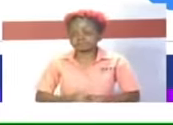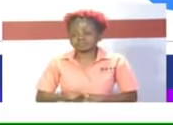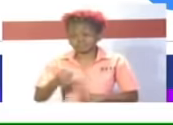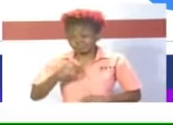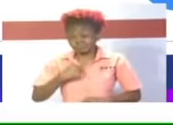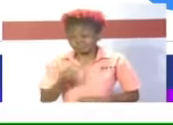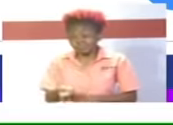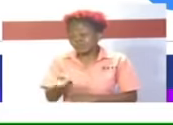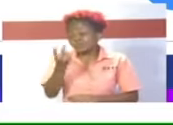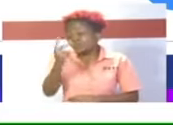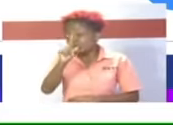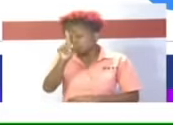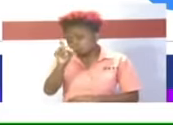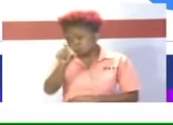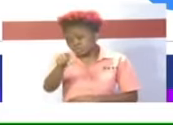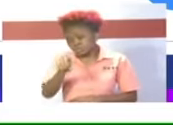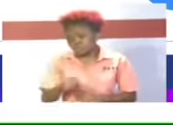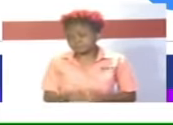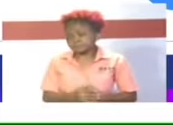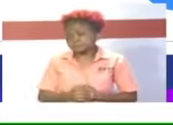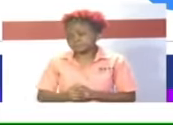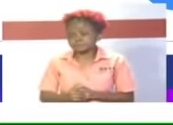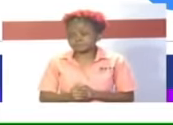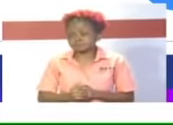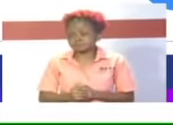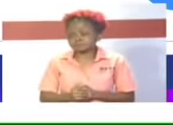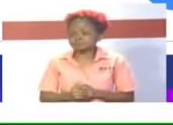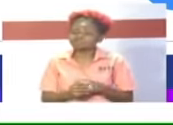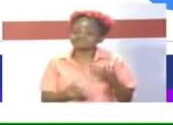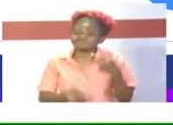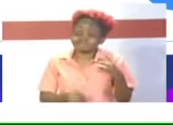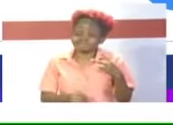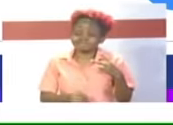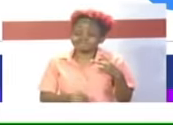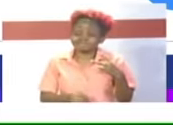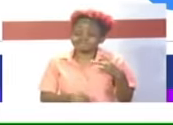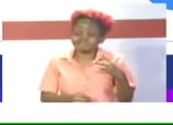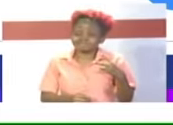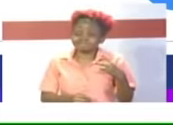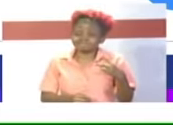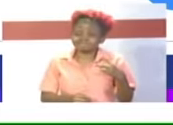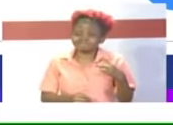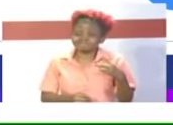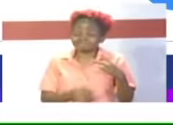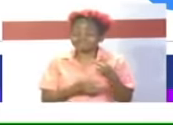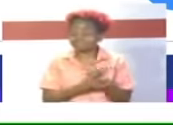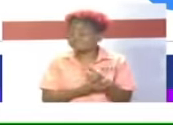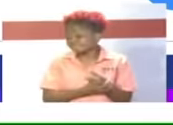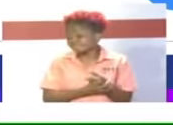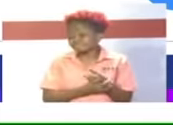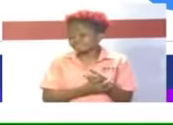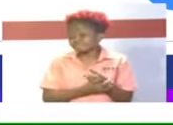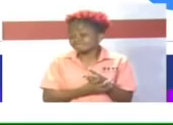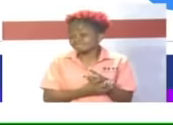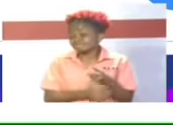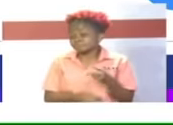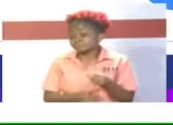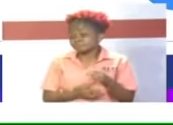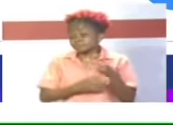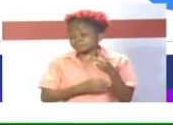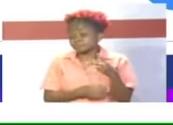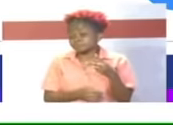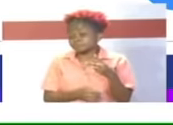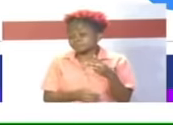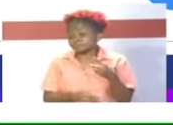questions. How do you plan to reach the immunocompromised patients, and do they have a special vaccination site to